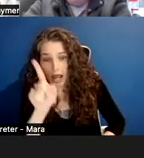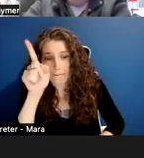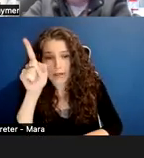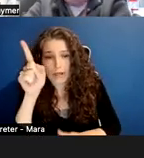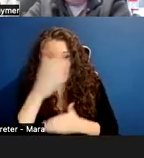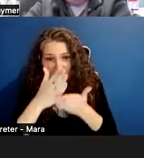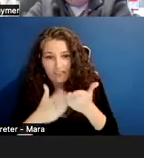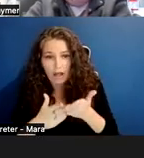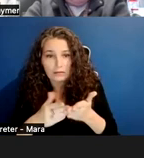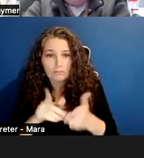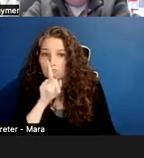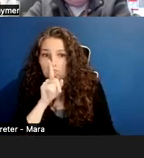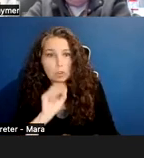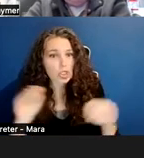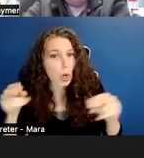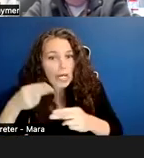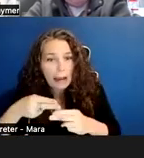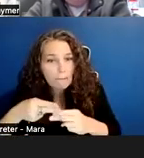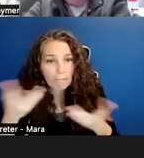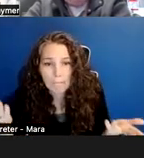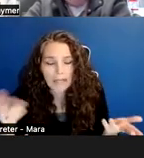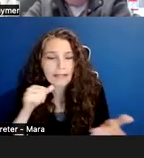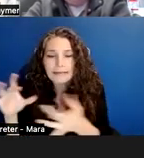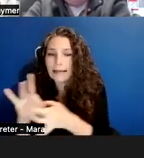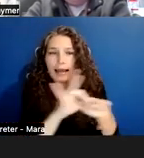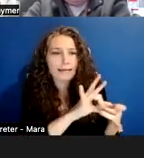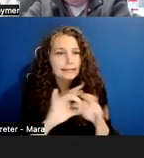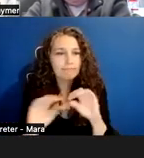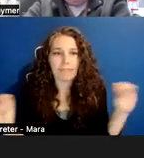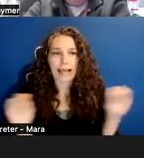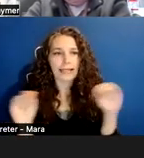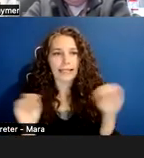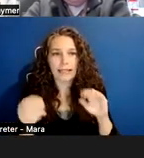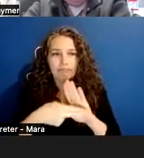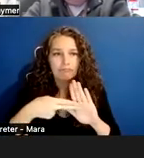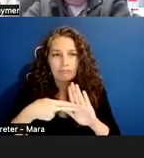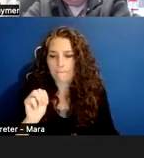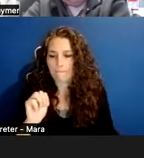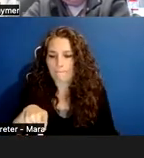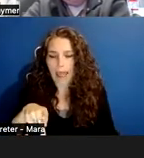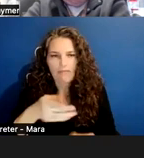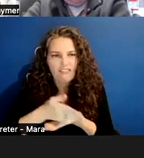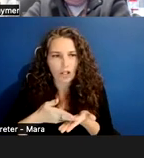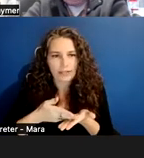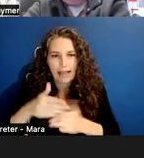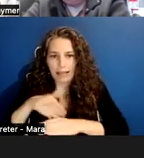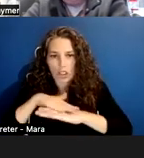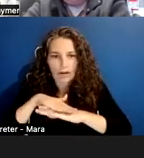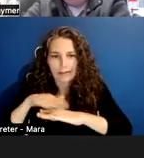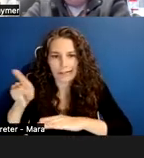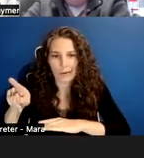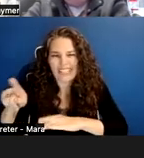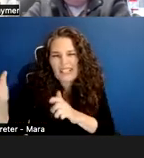an unnamed fault, not connecting to any named mapped fault at the surface. These smaller